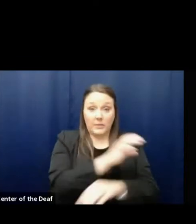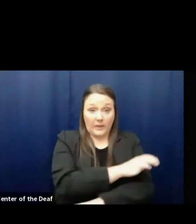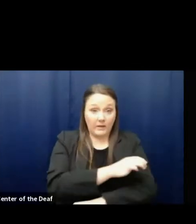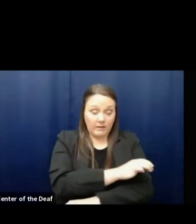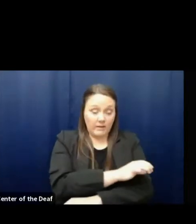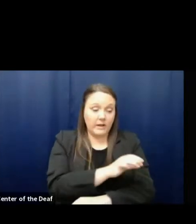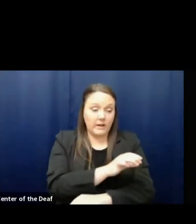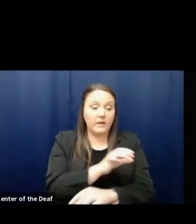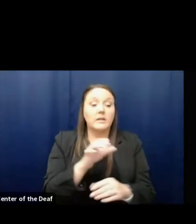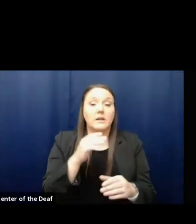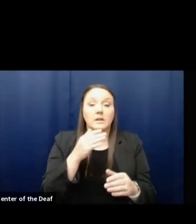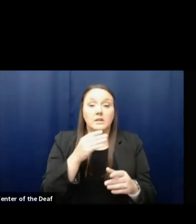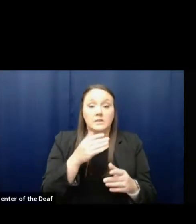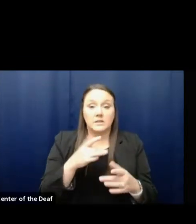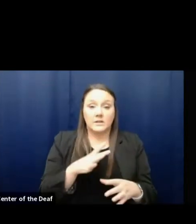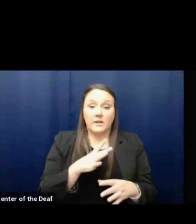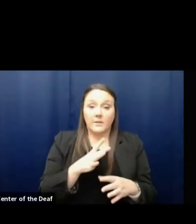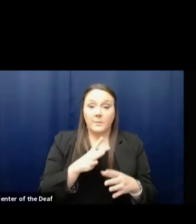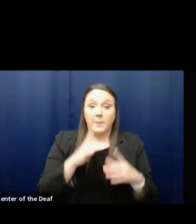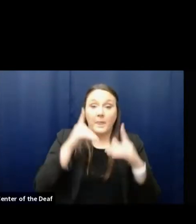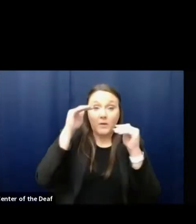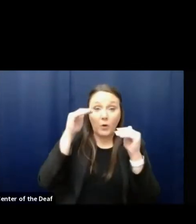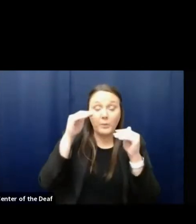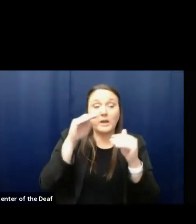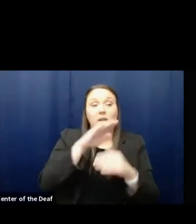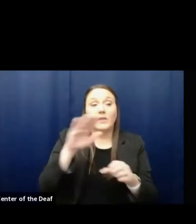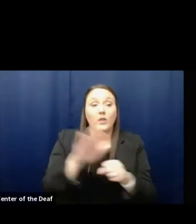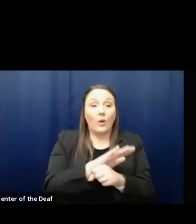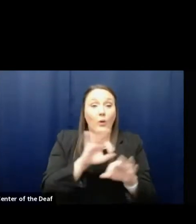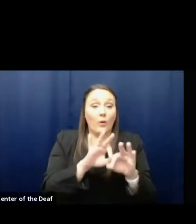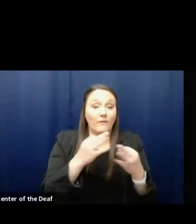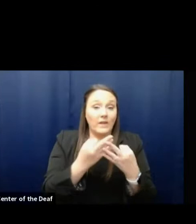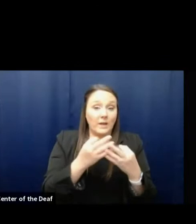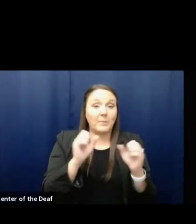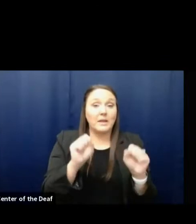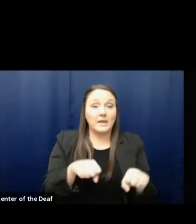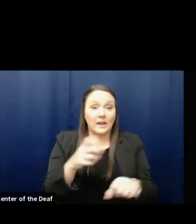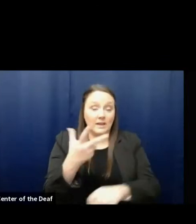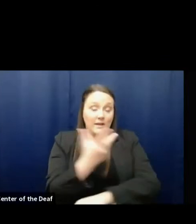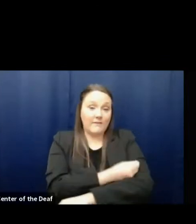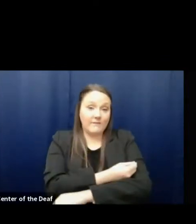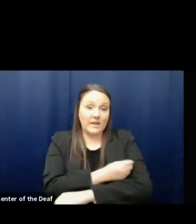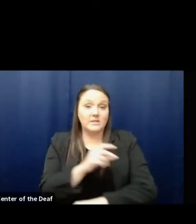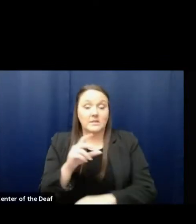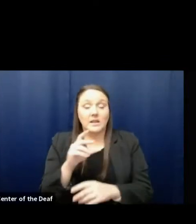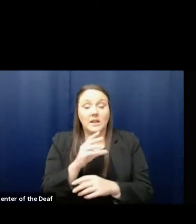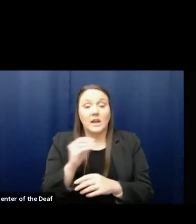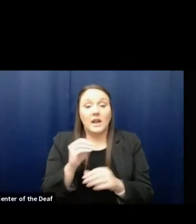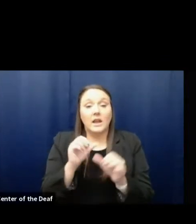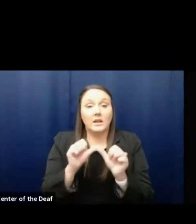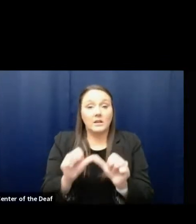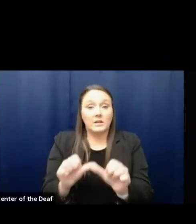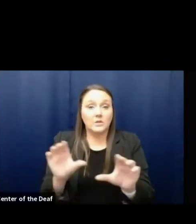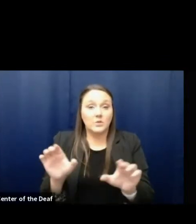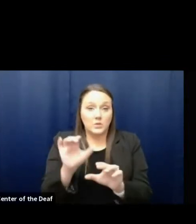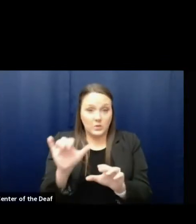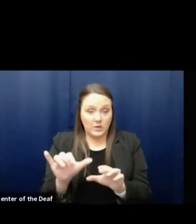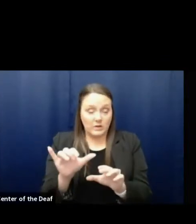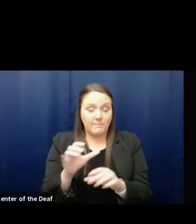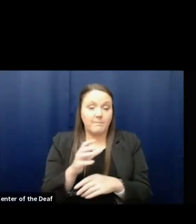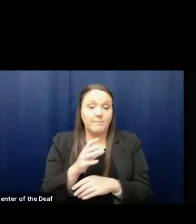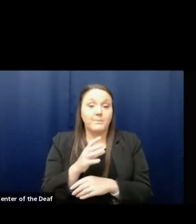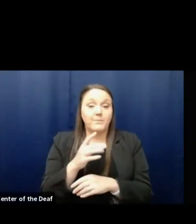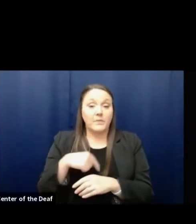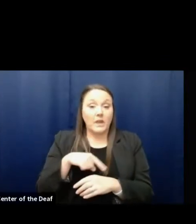been beneficial for families, that the whole family can get tested, vaccinated, and will continue to do so, and that we do